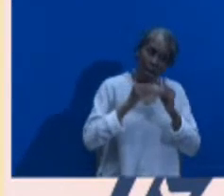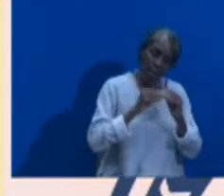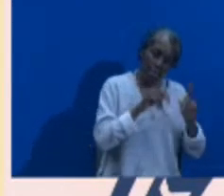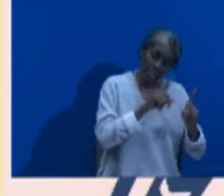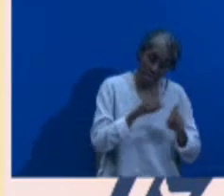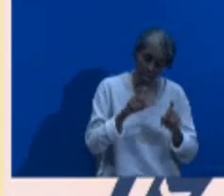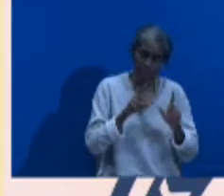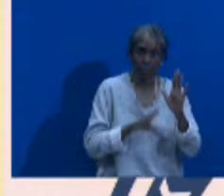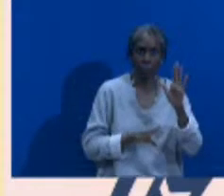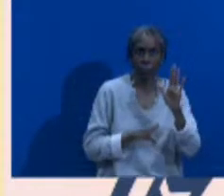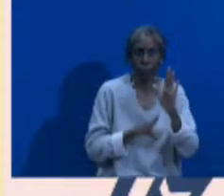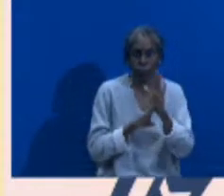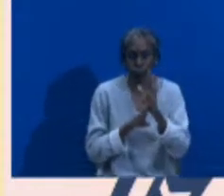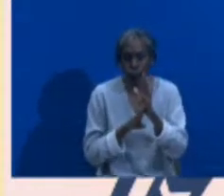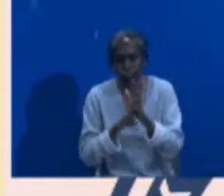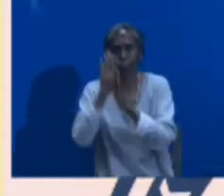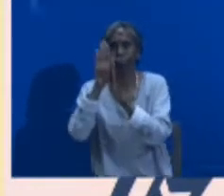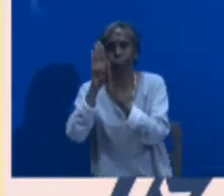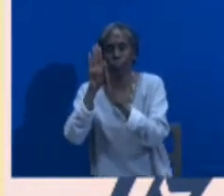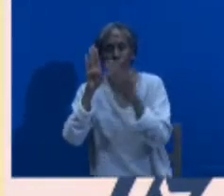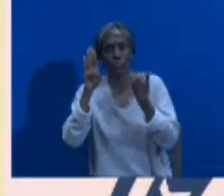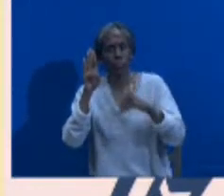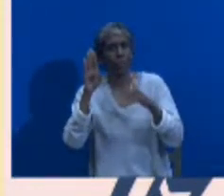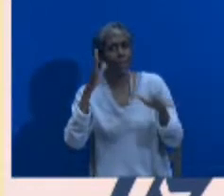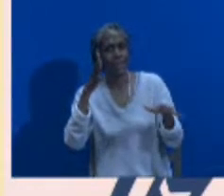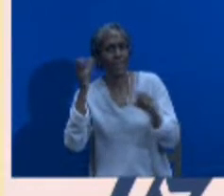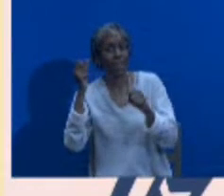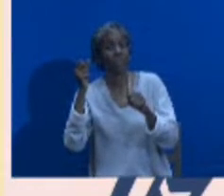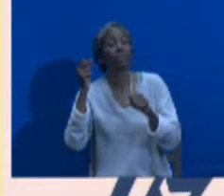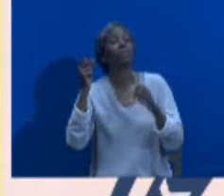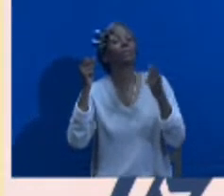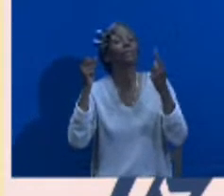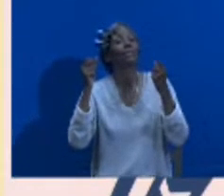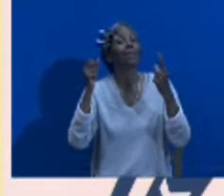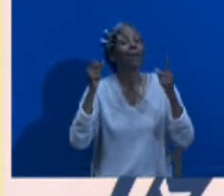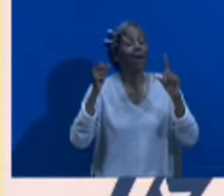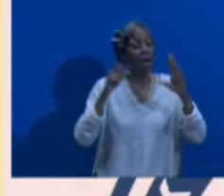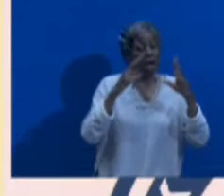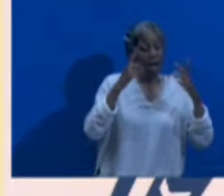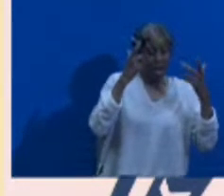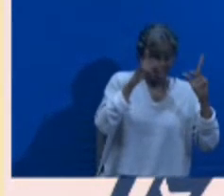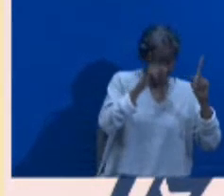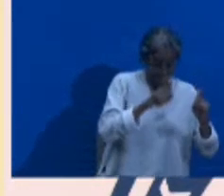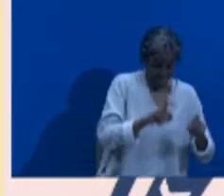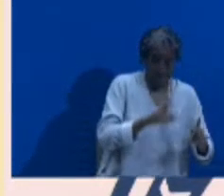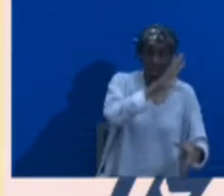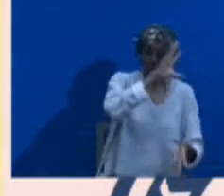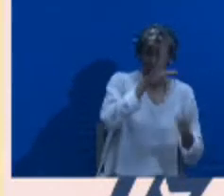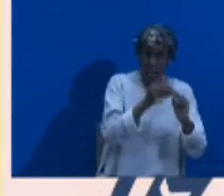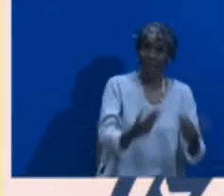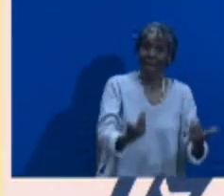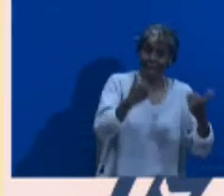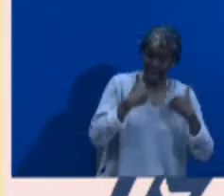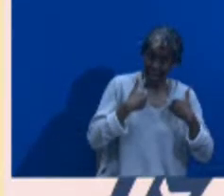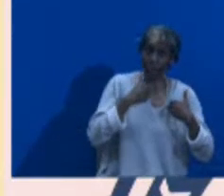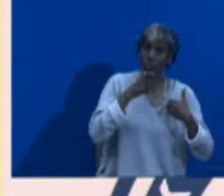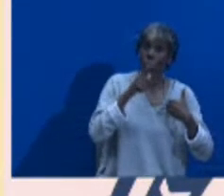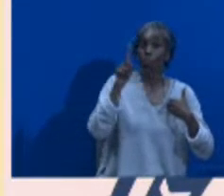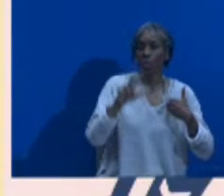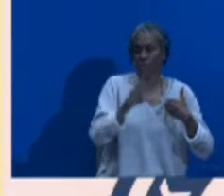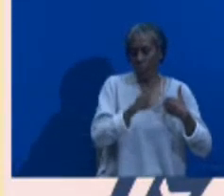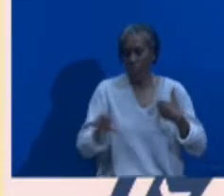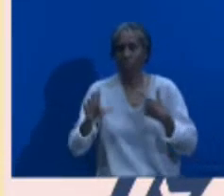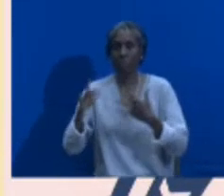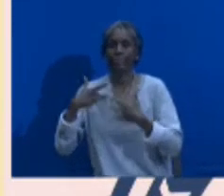We've now a third of all of our reported cases are among Hispanics. With the targeted testing, the